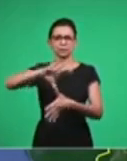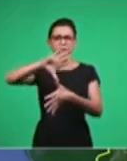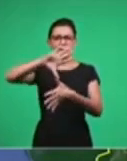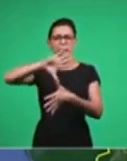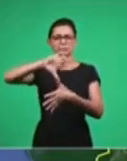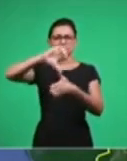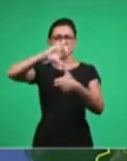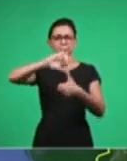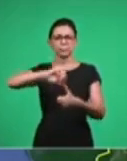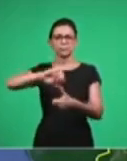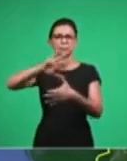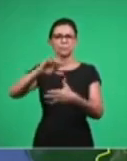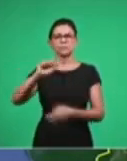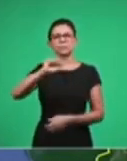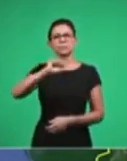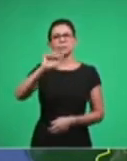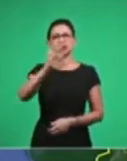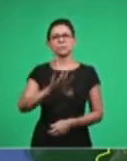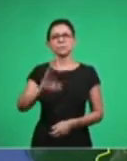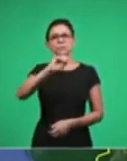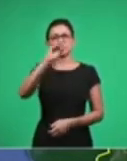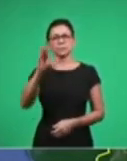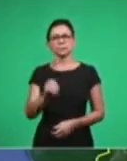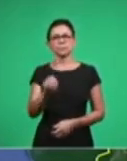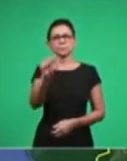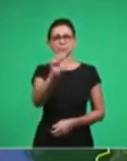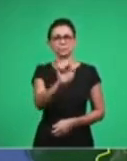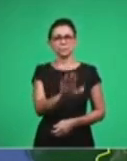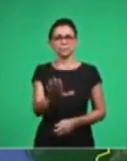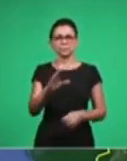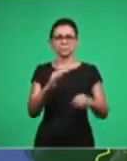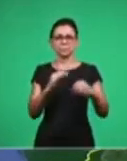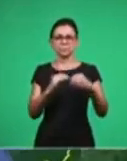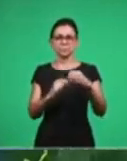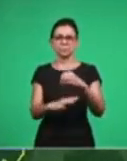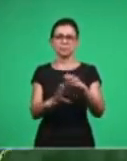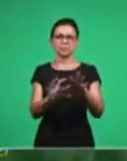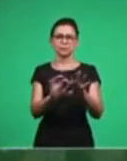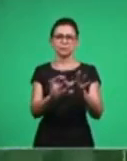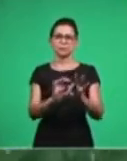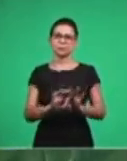churches in the three Americas, Europe, Africa, Asia, and Oceania,